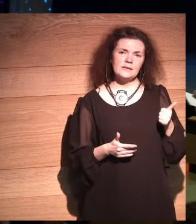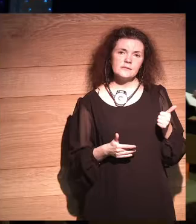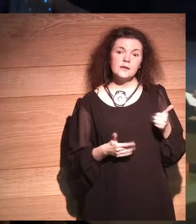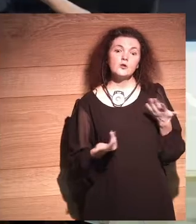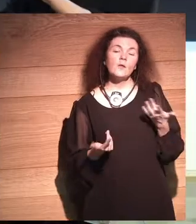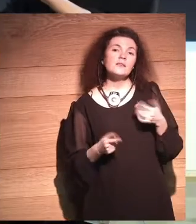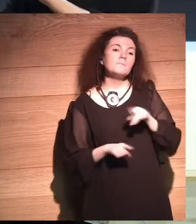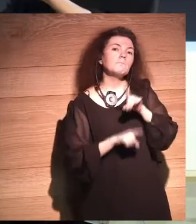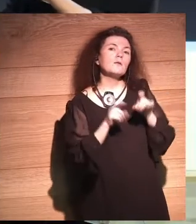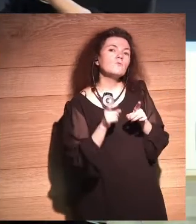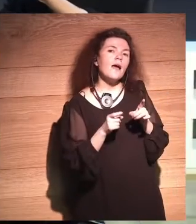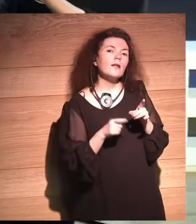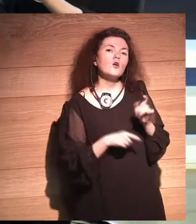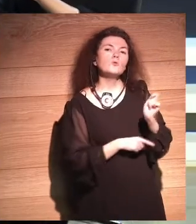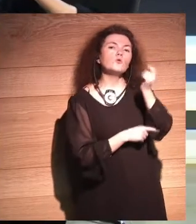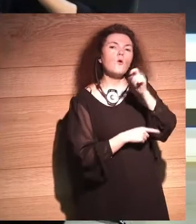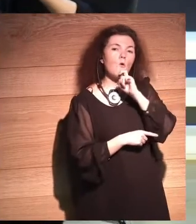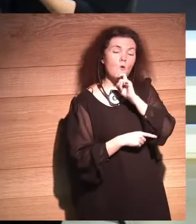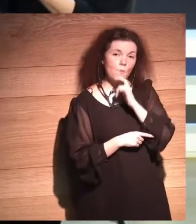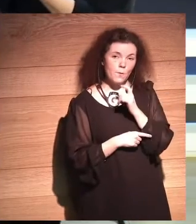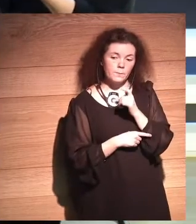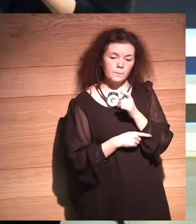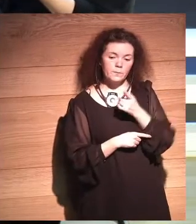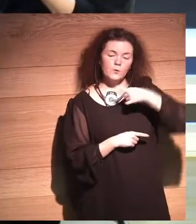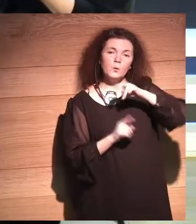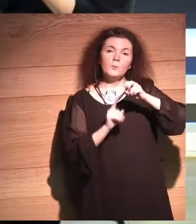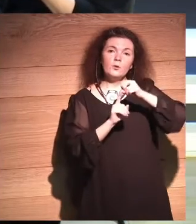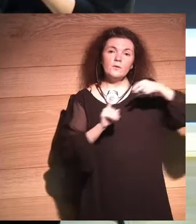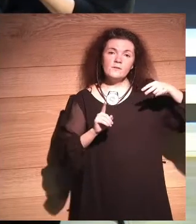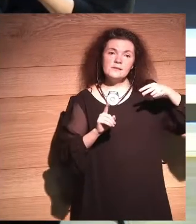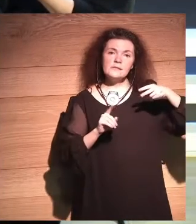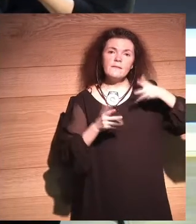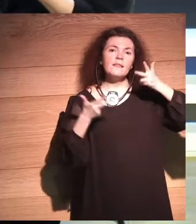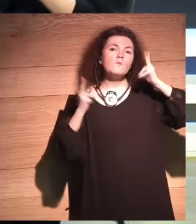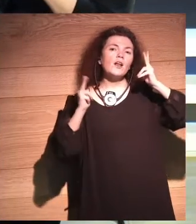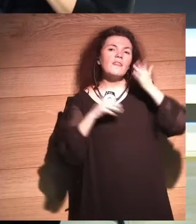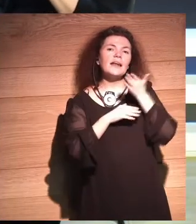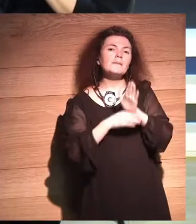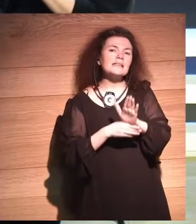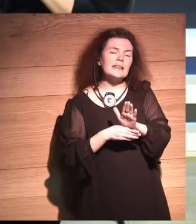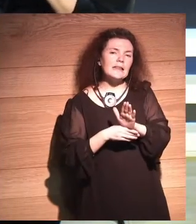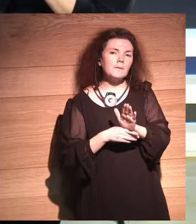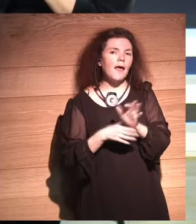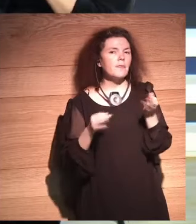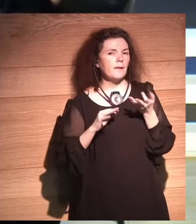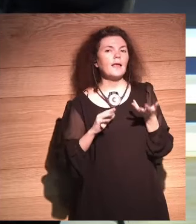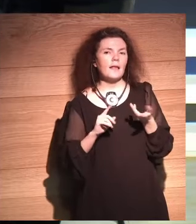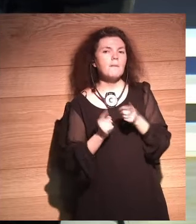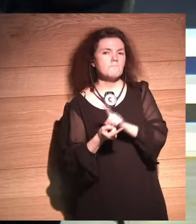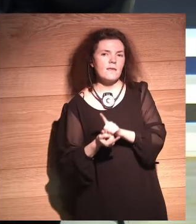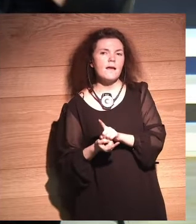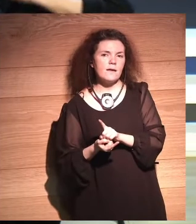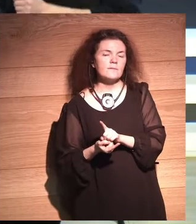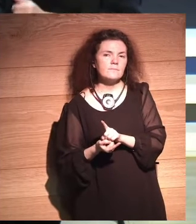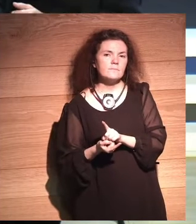there. Does that change our vision of representative democracy that we've gotten very used to, where frankly we get to sit back and let